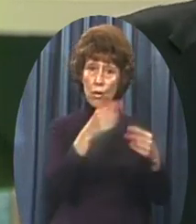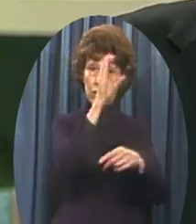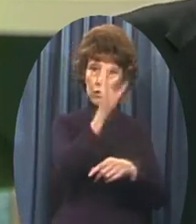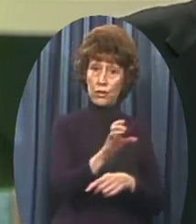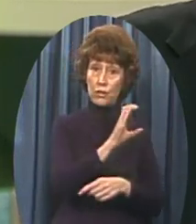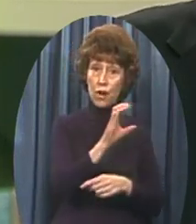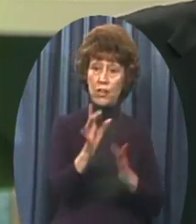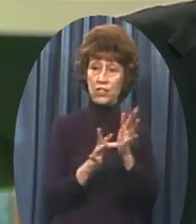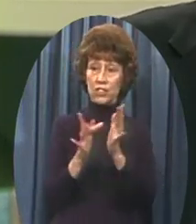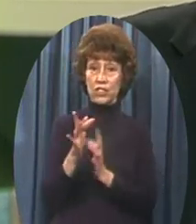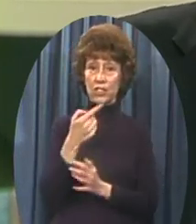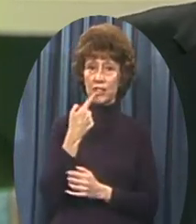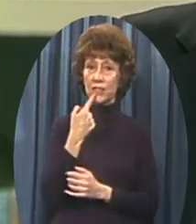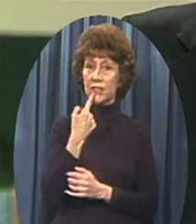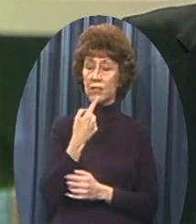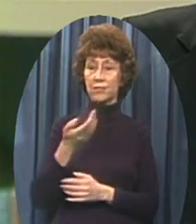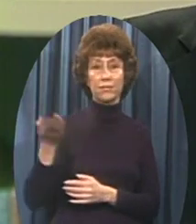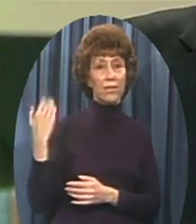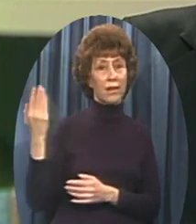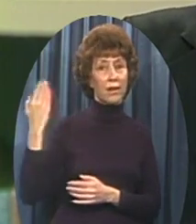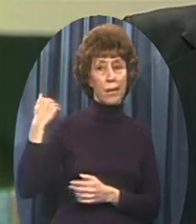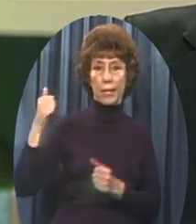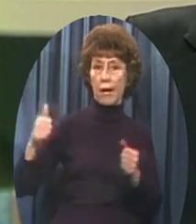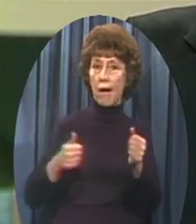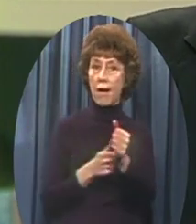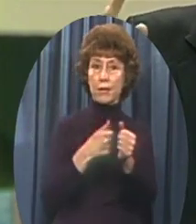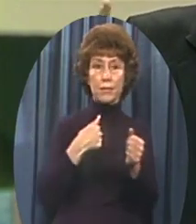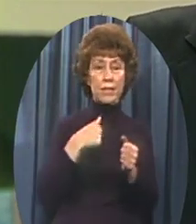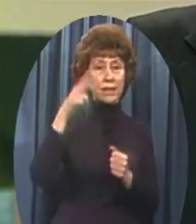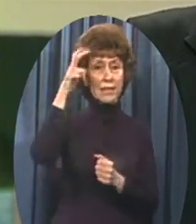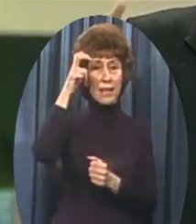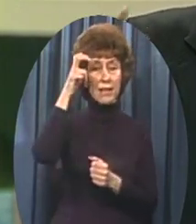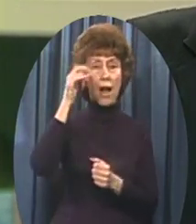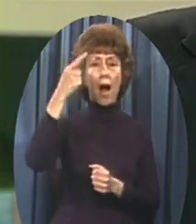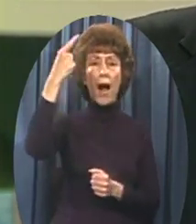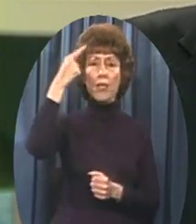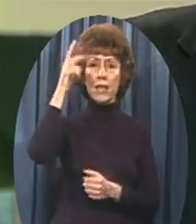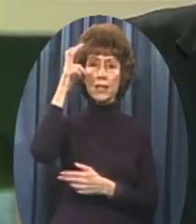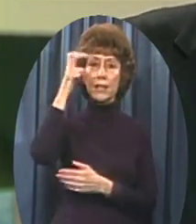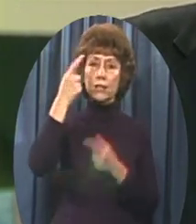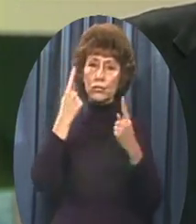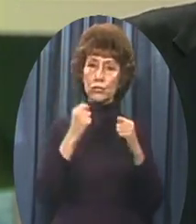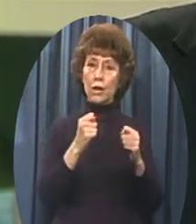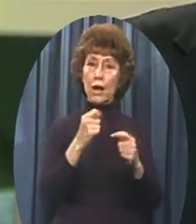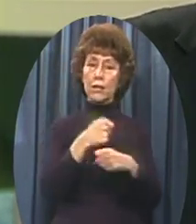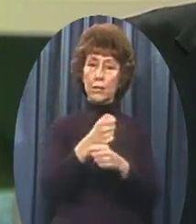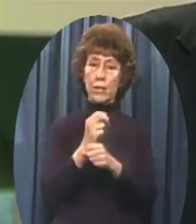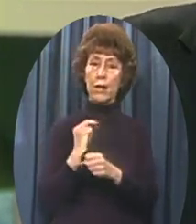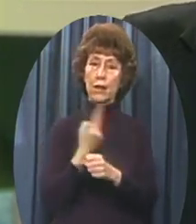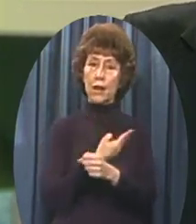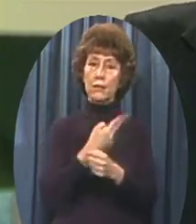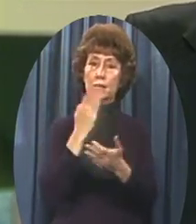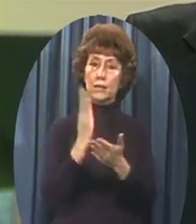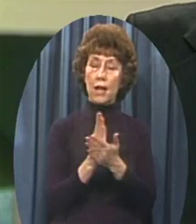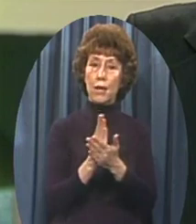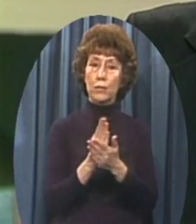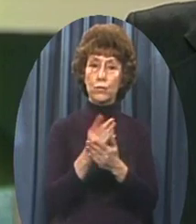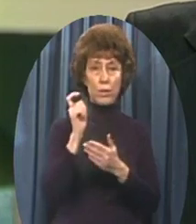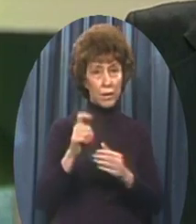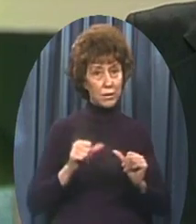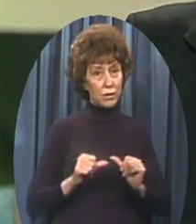think it's Satan who tries to make us quit and stop in the middle of the stream. We cannot quit. We must go on. But I do need your prayers and your